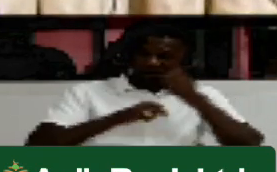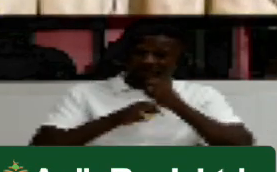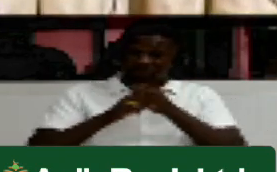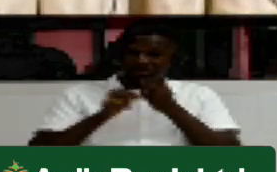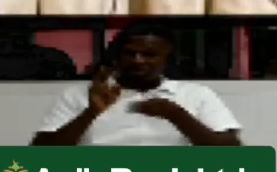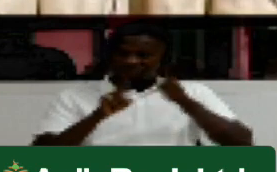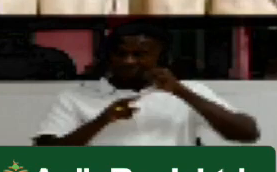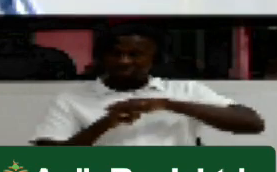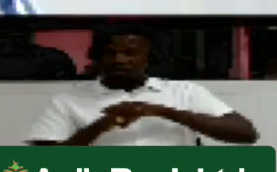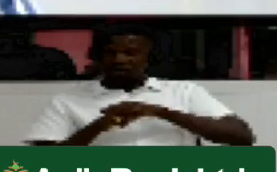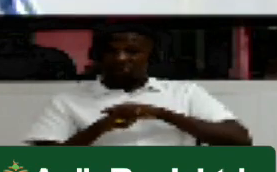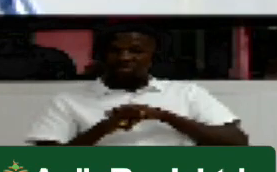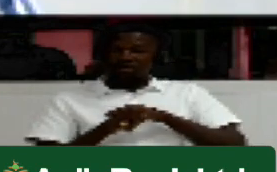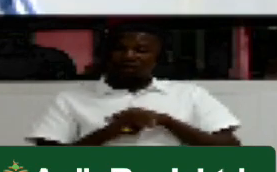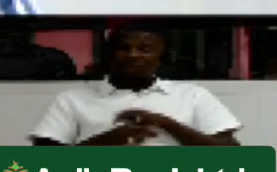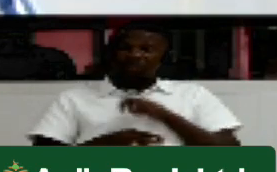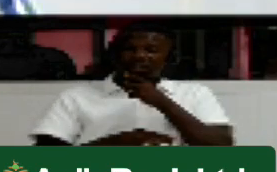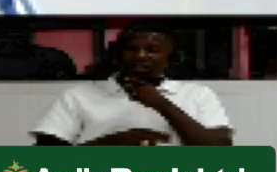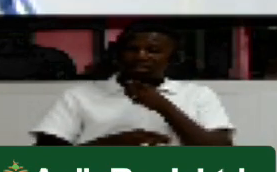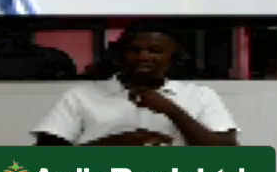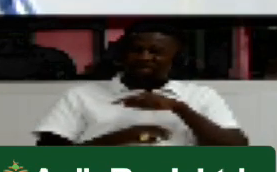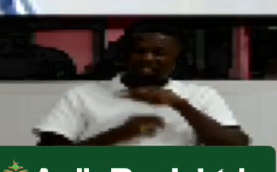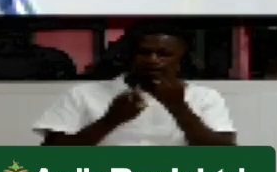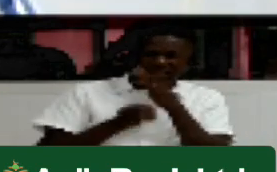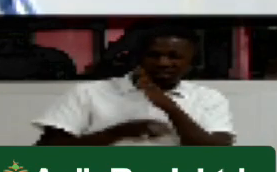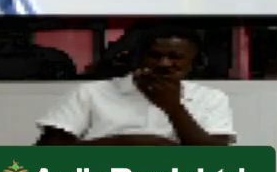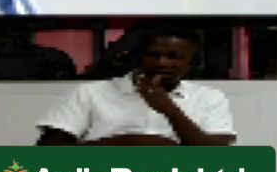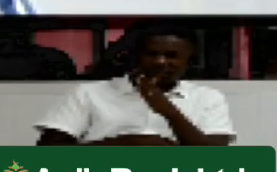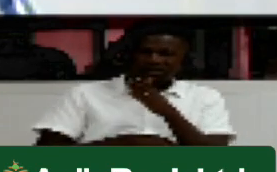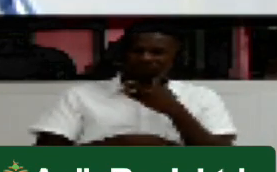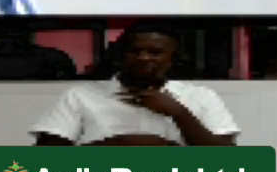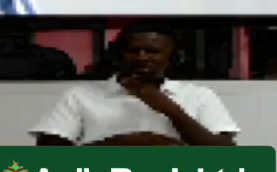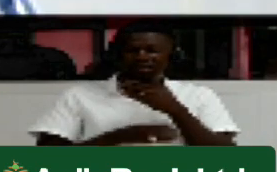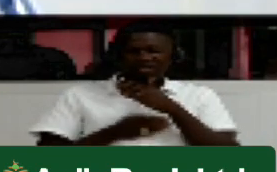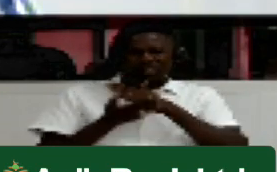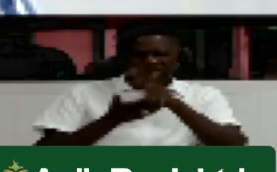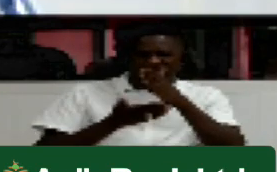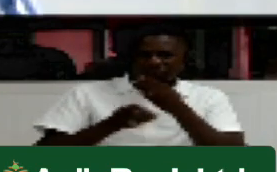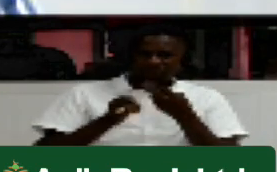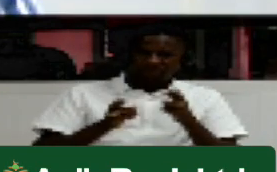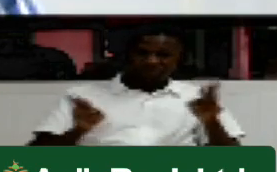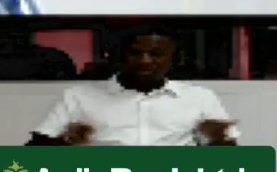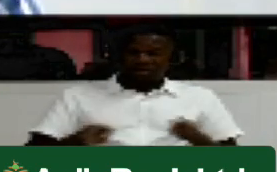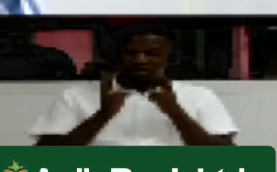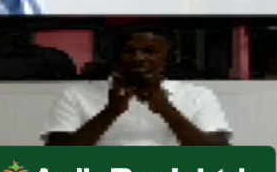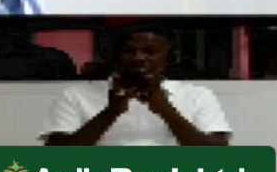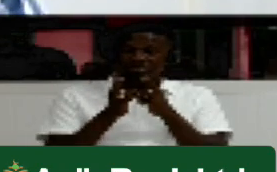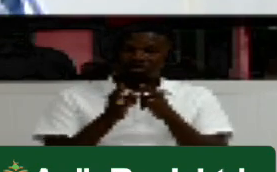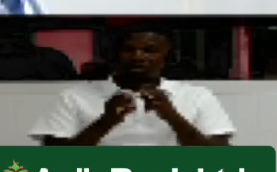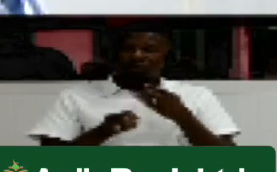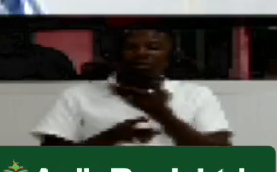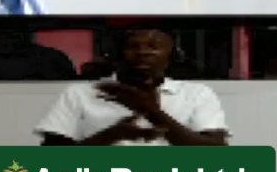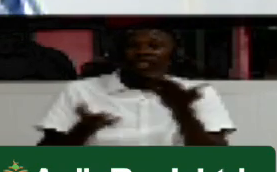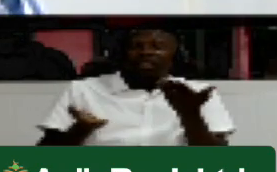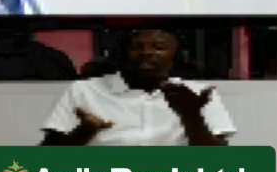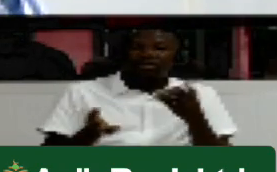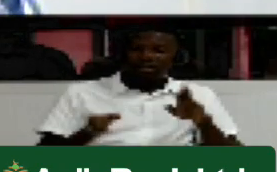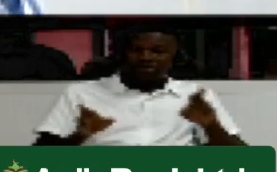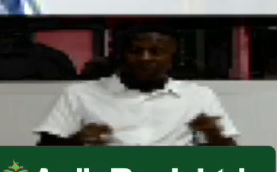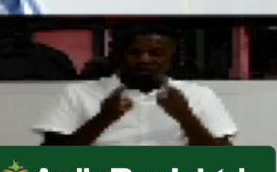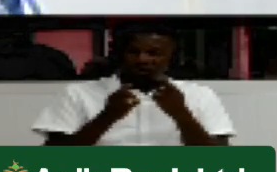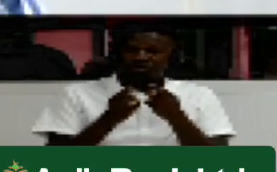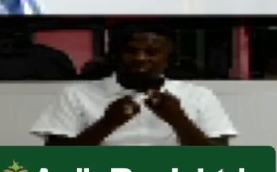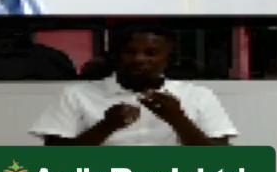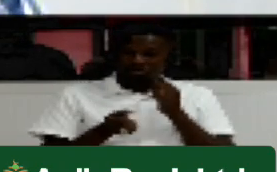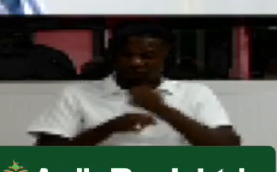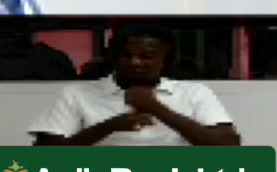report, did any aspect of the recommendations, was any recommendation implemented at